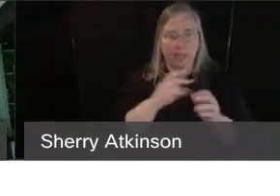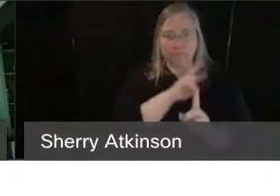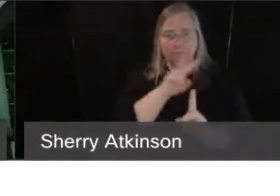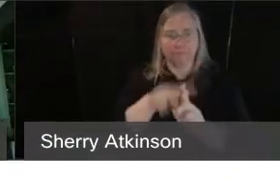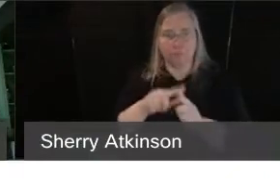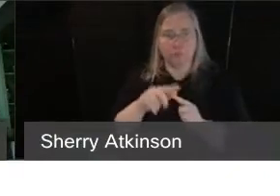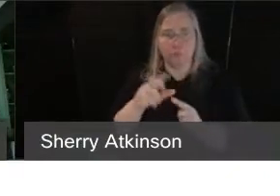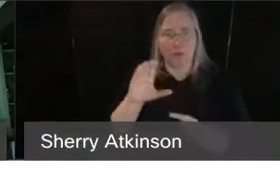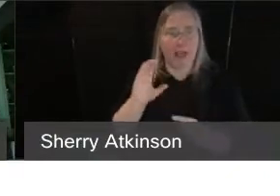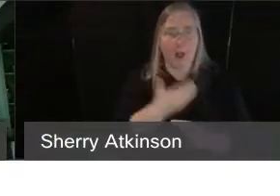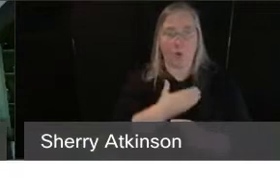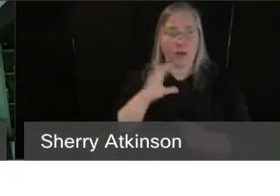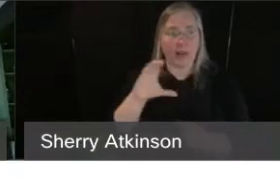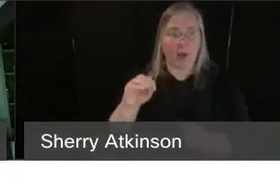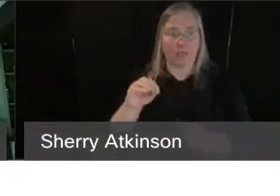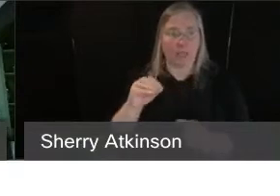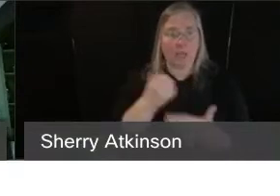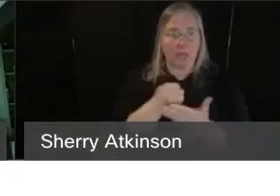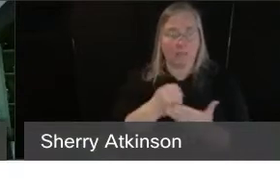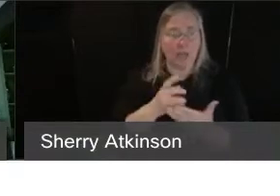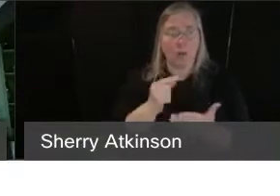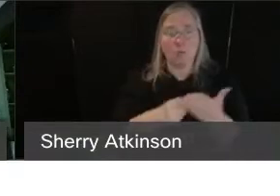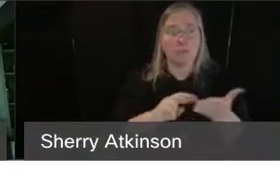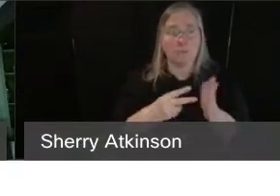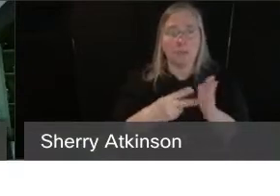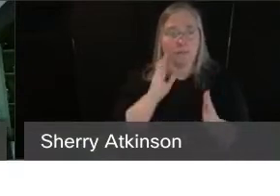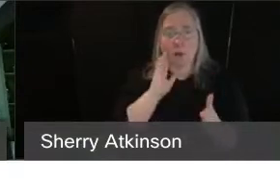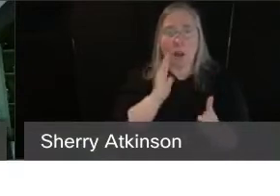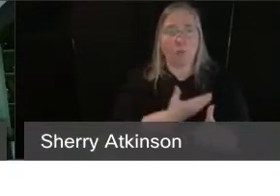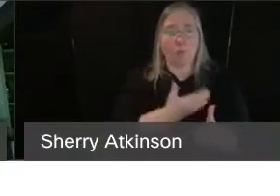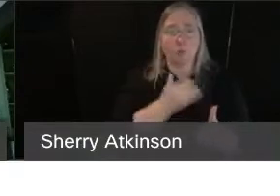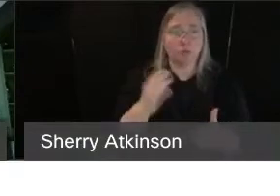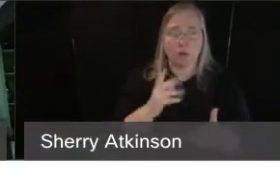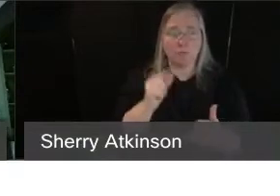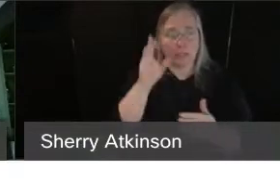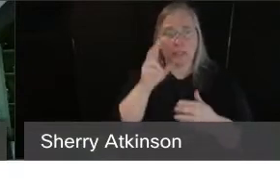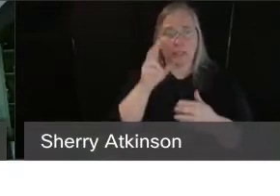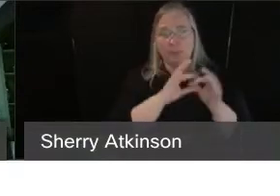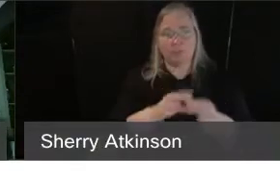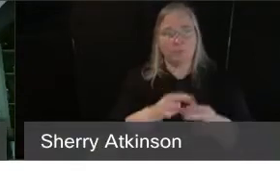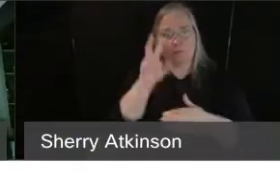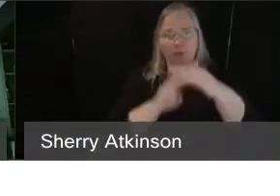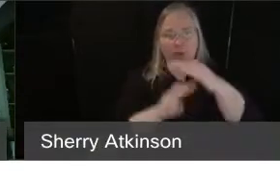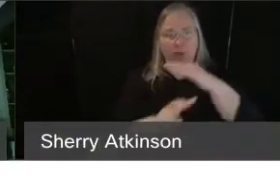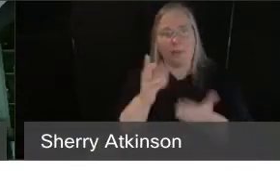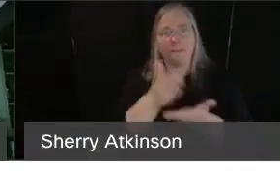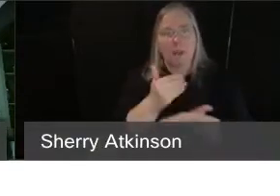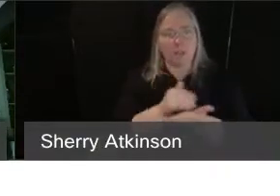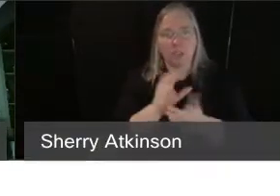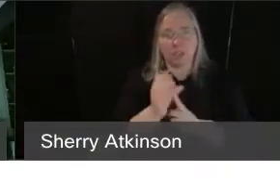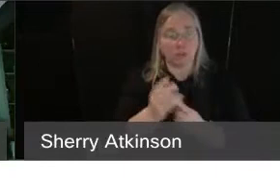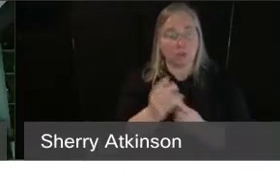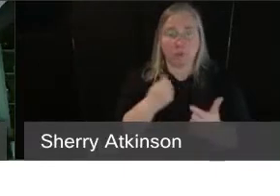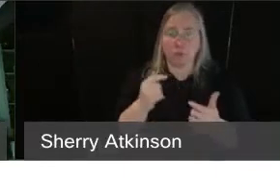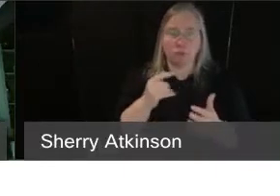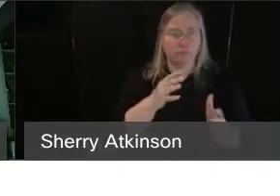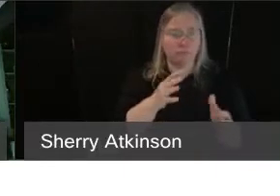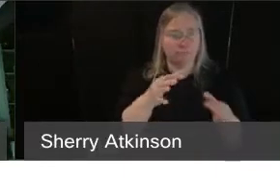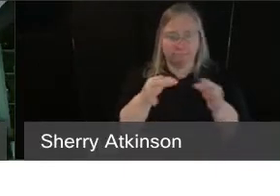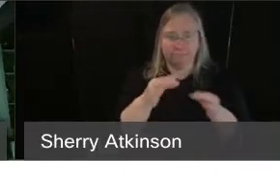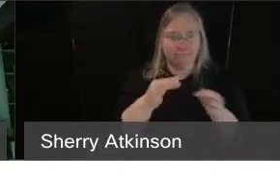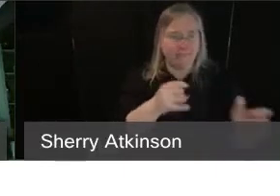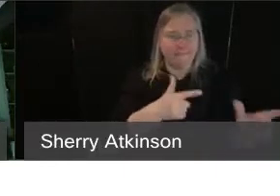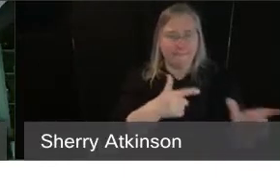kind of what does it mean for our job in terms of forecasting budget conditions. So I'm going to go real fast on this